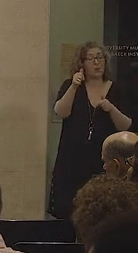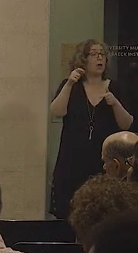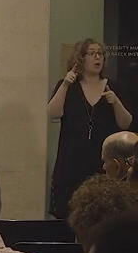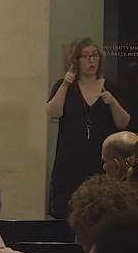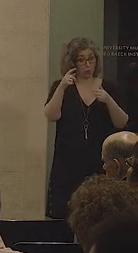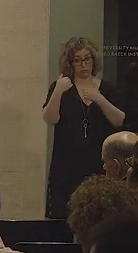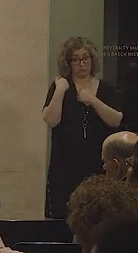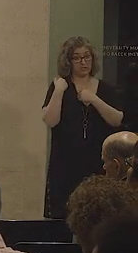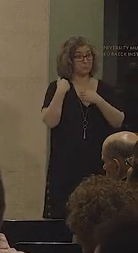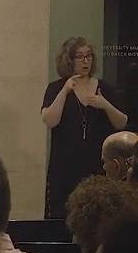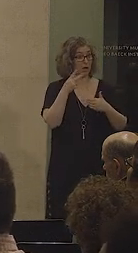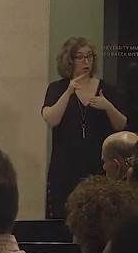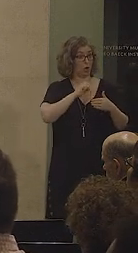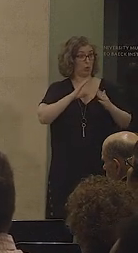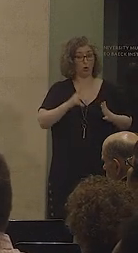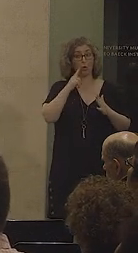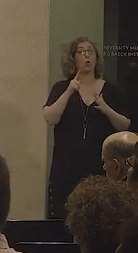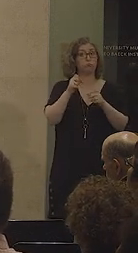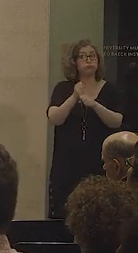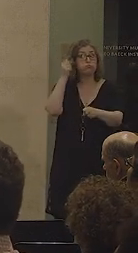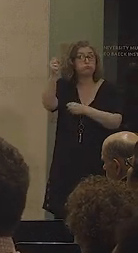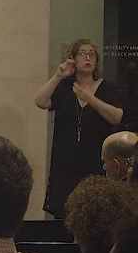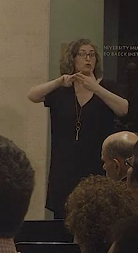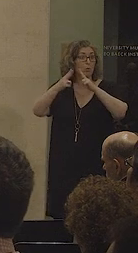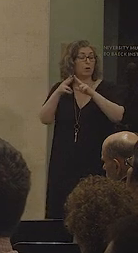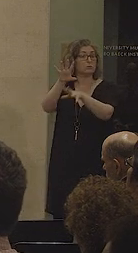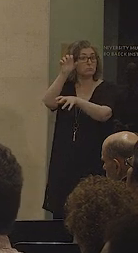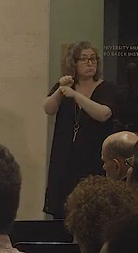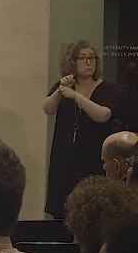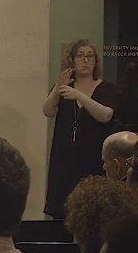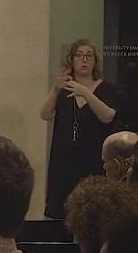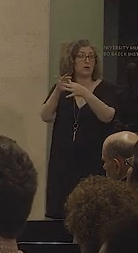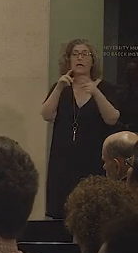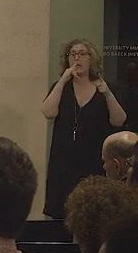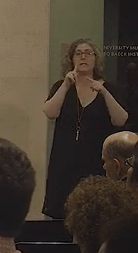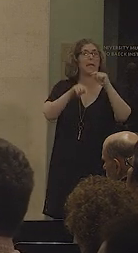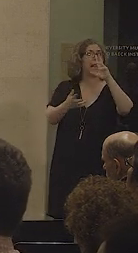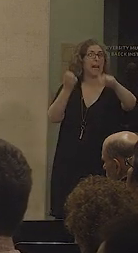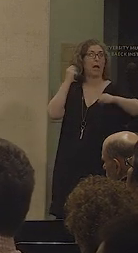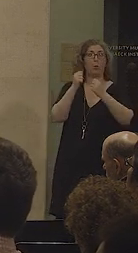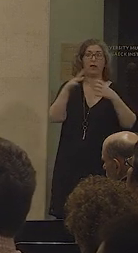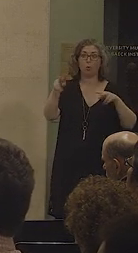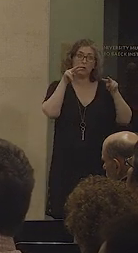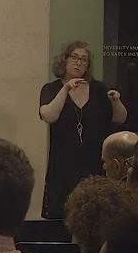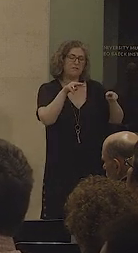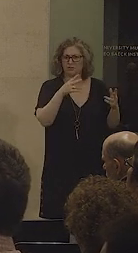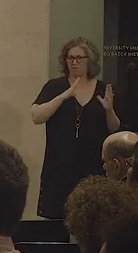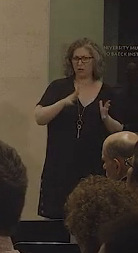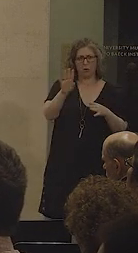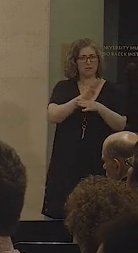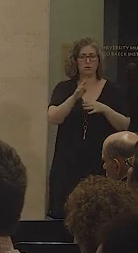a responsible gun owner who's securing your weapons so that your kids are not going to use them when they're unsupervised, that's your business. He